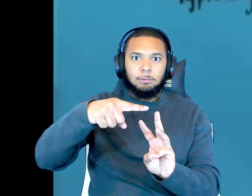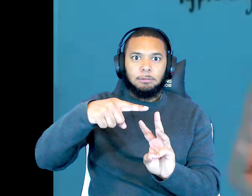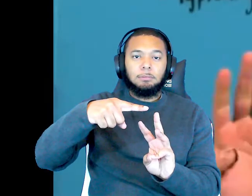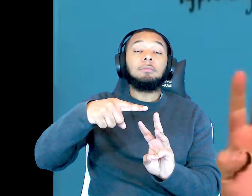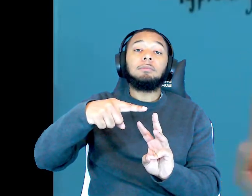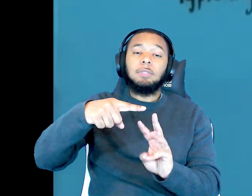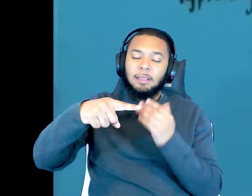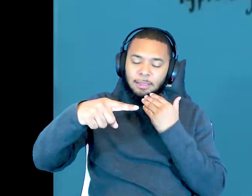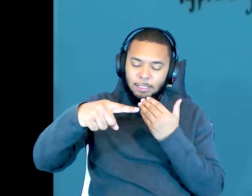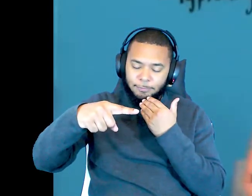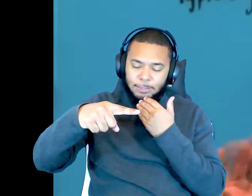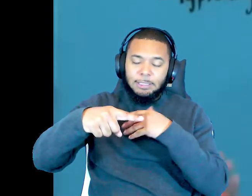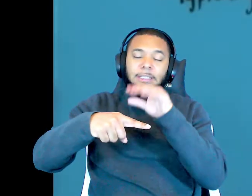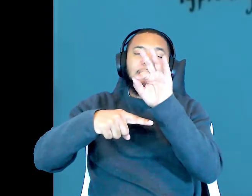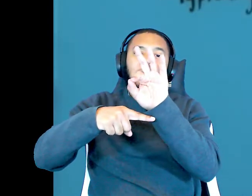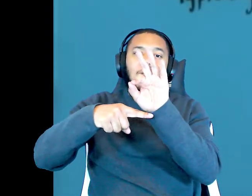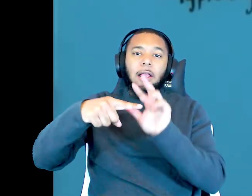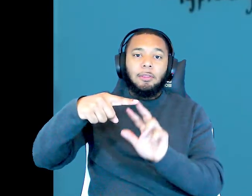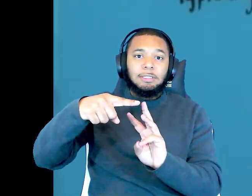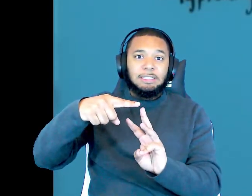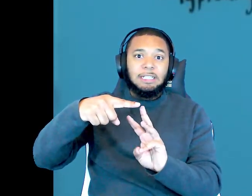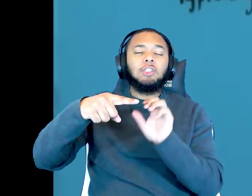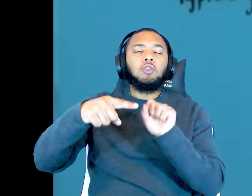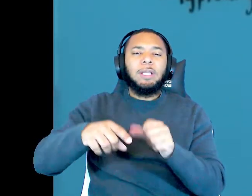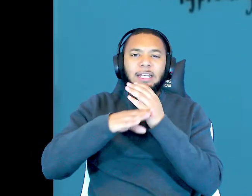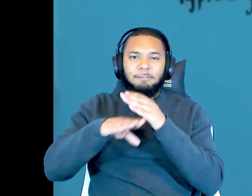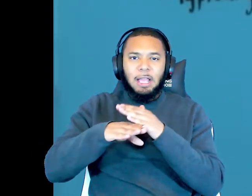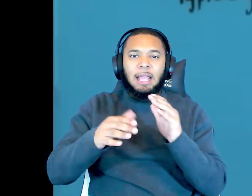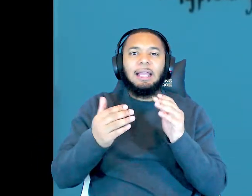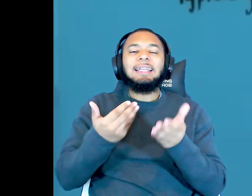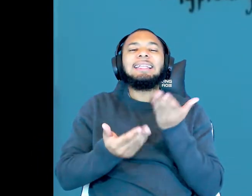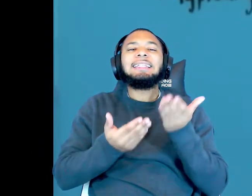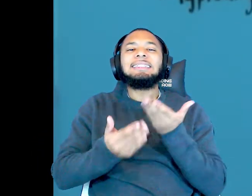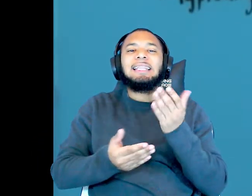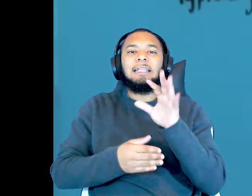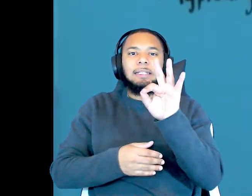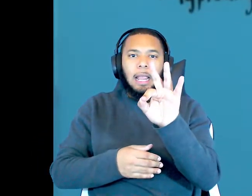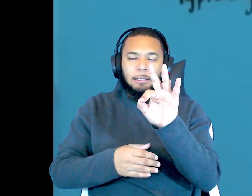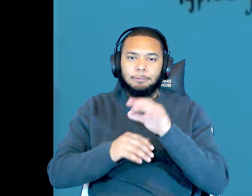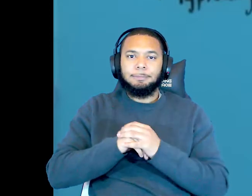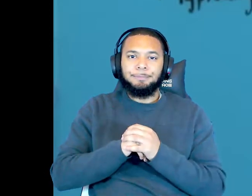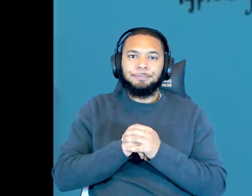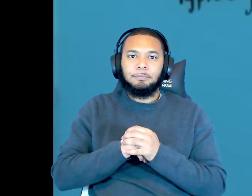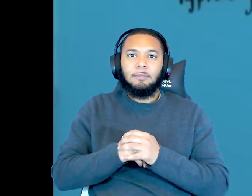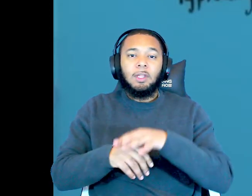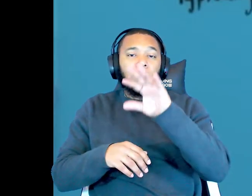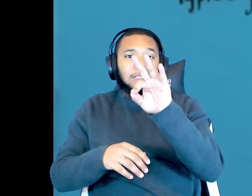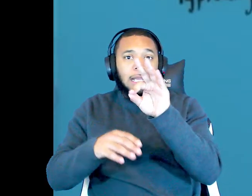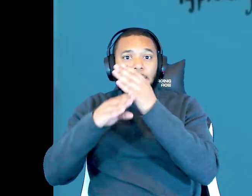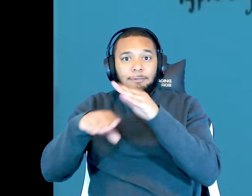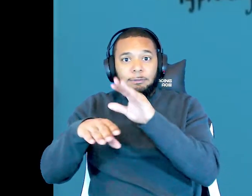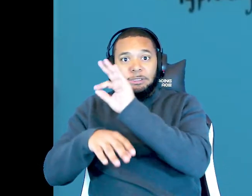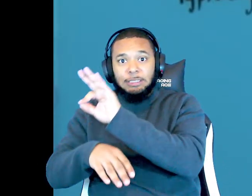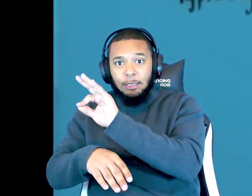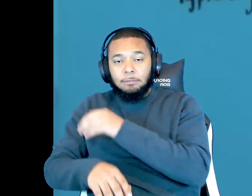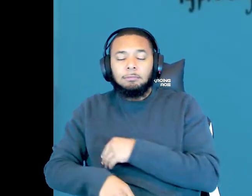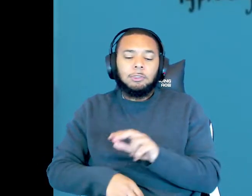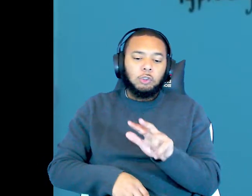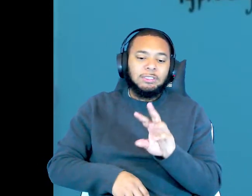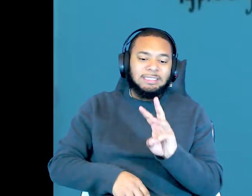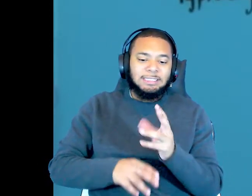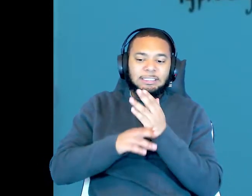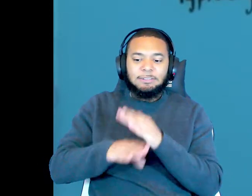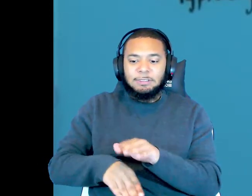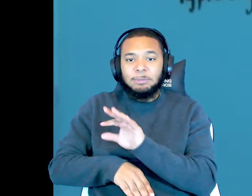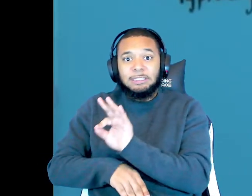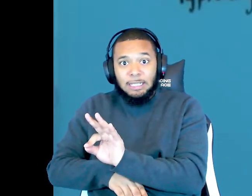Well, thankfully, 9 out of 36 is divisible. 9 goes into 36 4 times. So if we divide both sides by 9 and